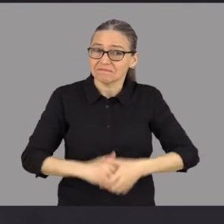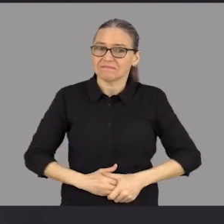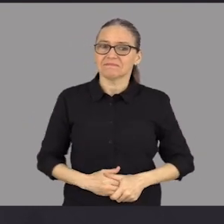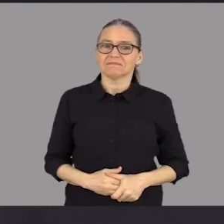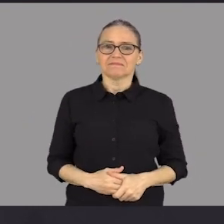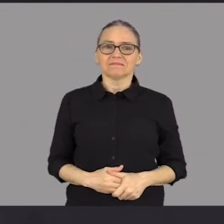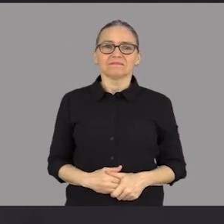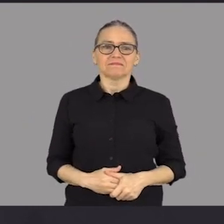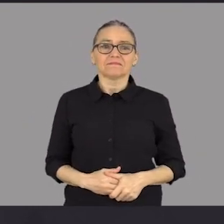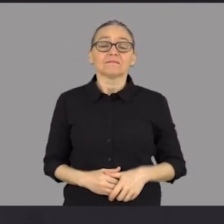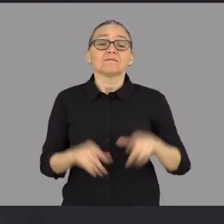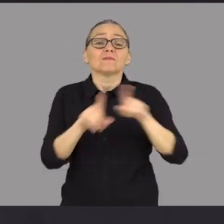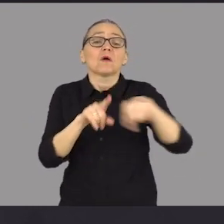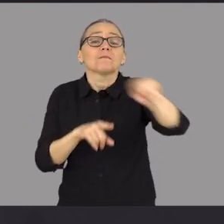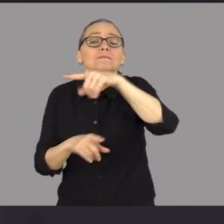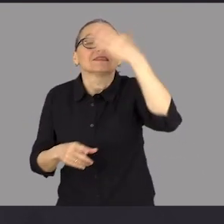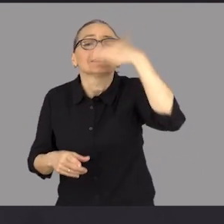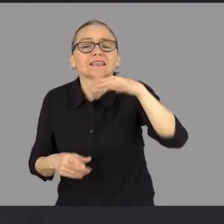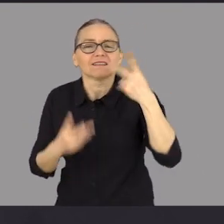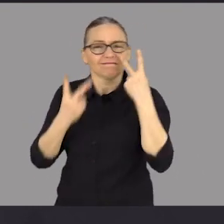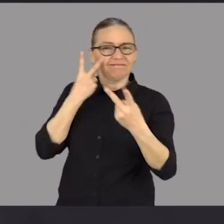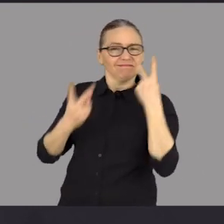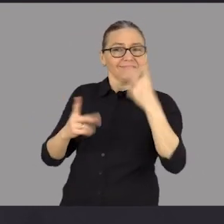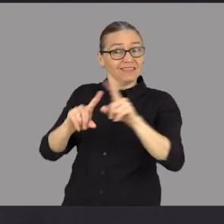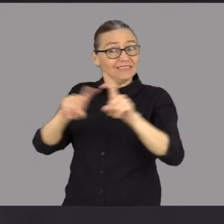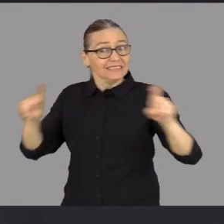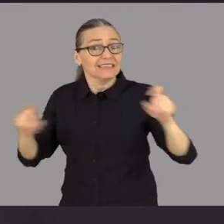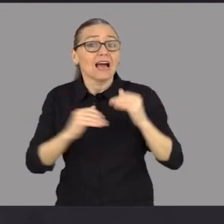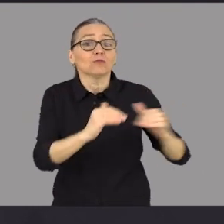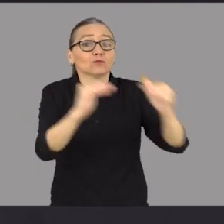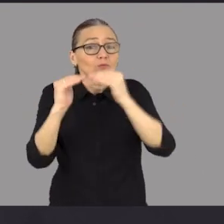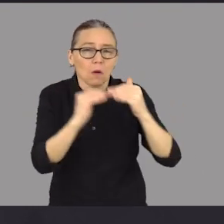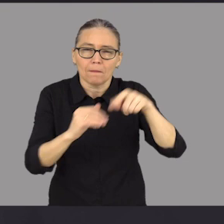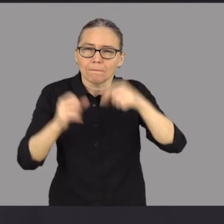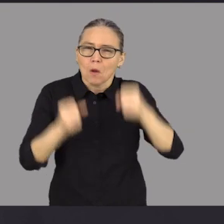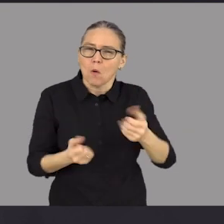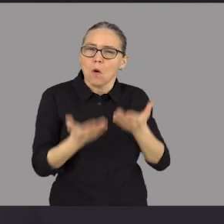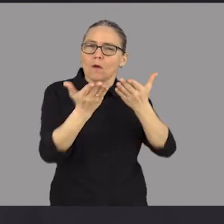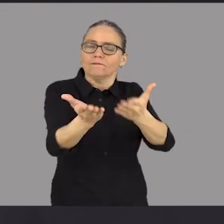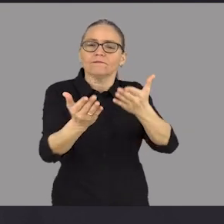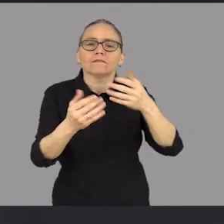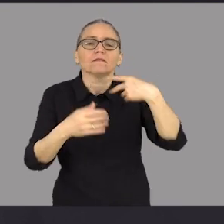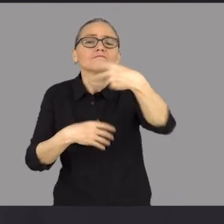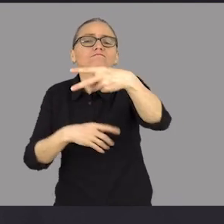increase in on-the-job safety and a decrease in workplace incidents.